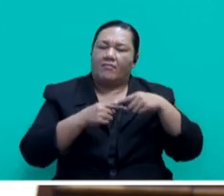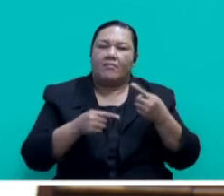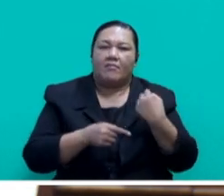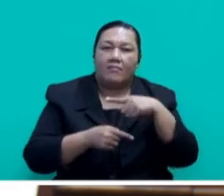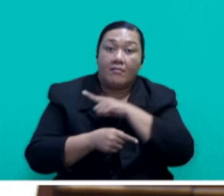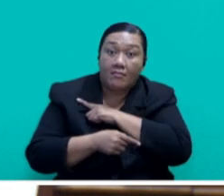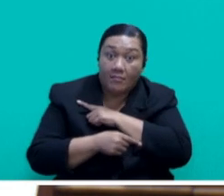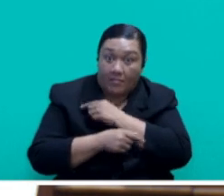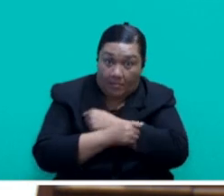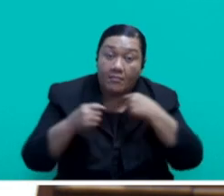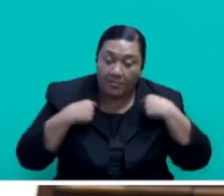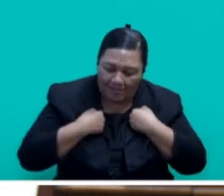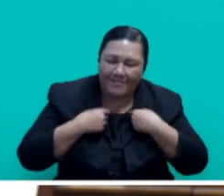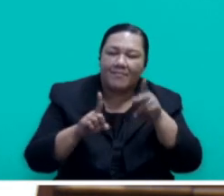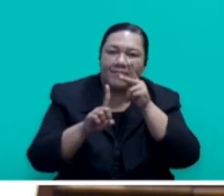policies.